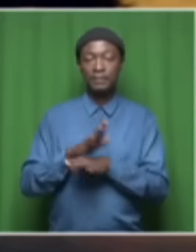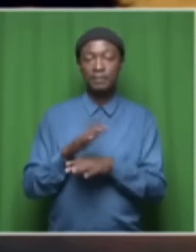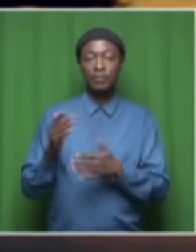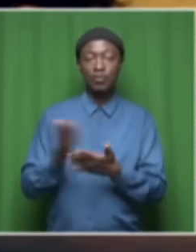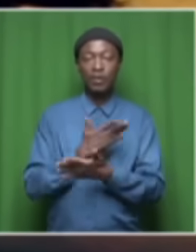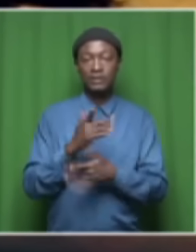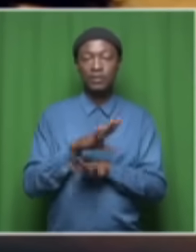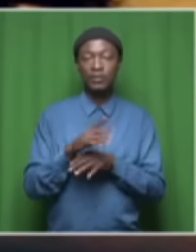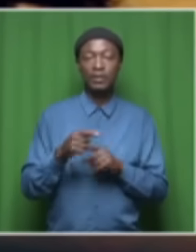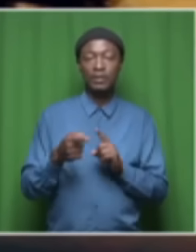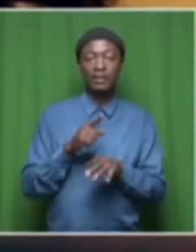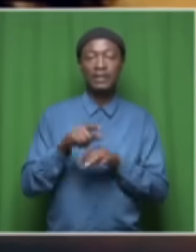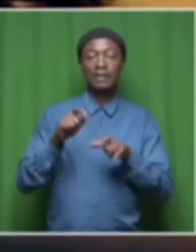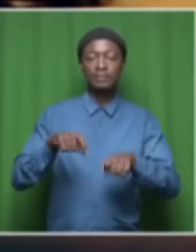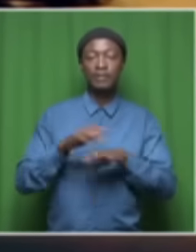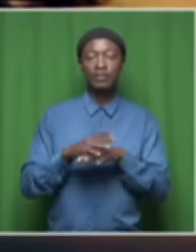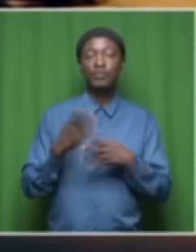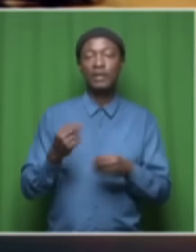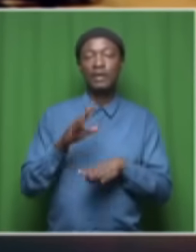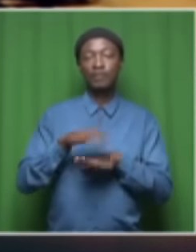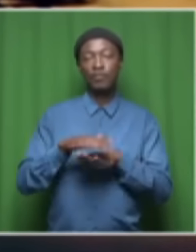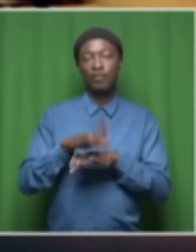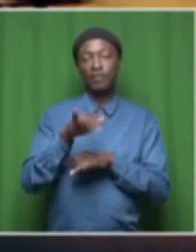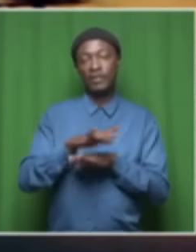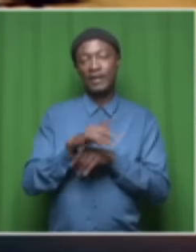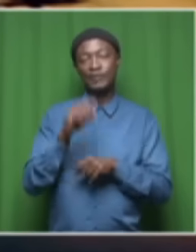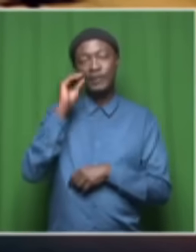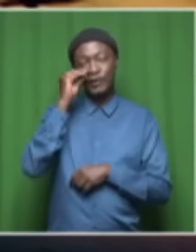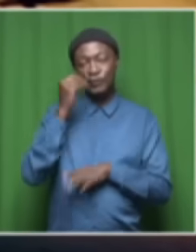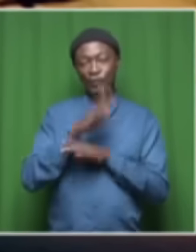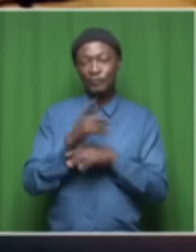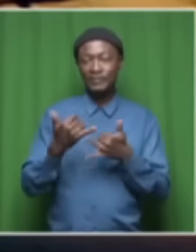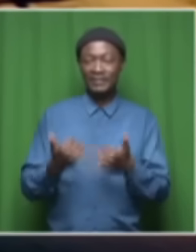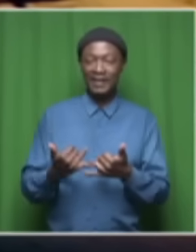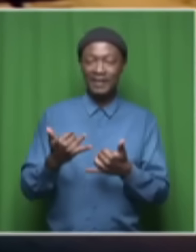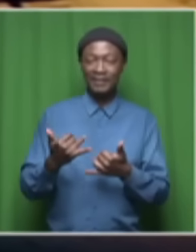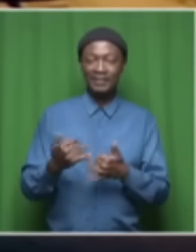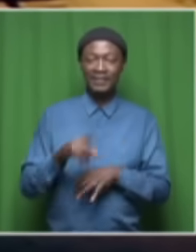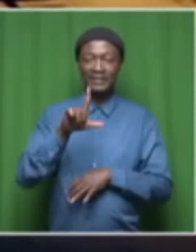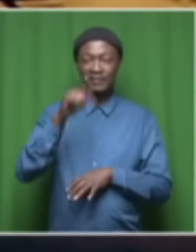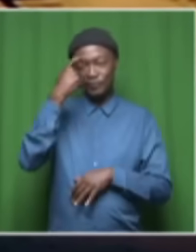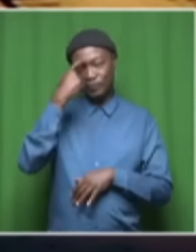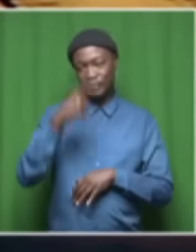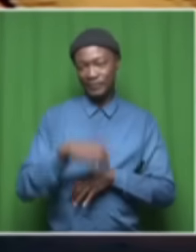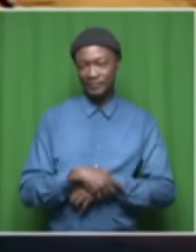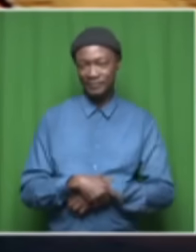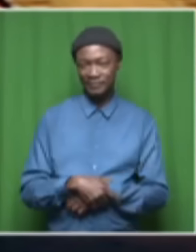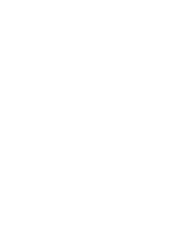away in Camps Bay. But we'll have more of that in the news, which is right now, it is 7 o'clock.